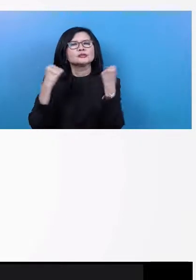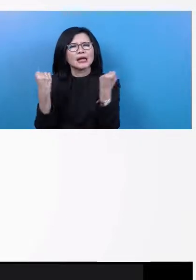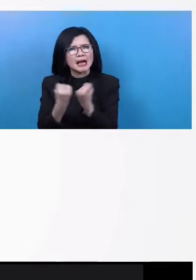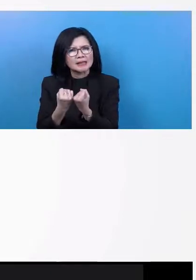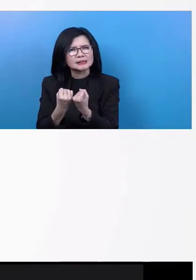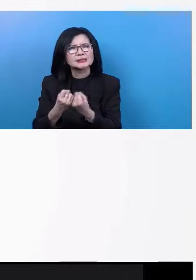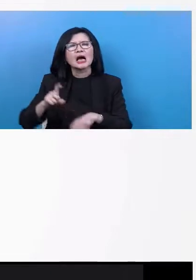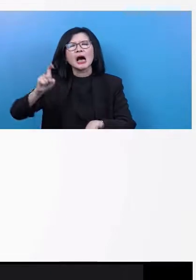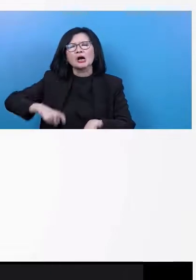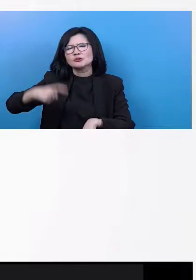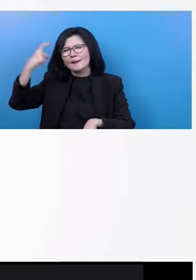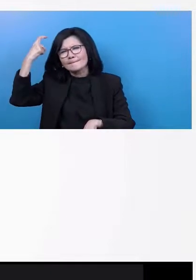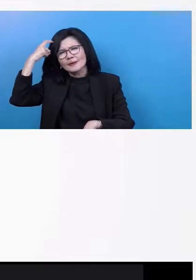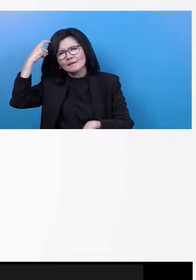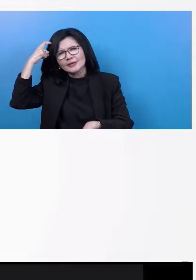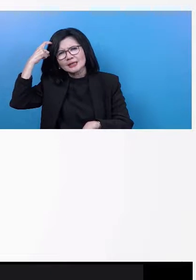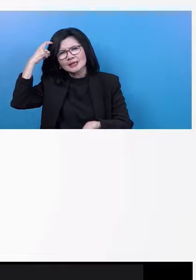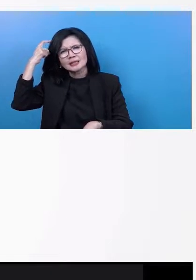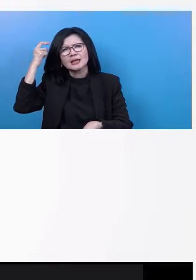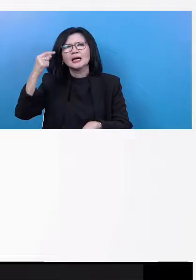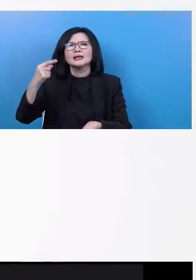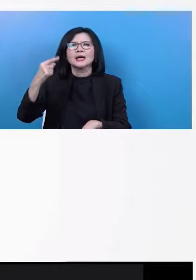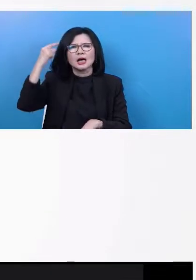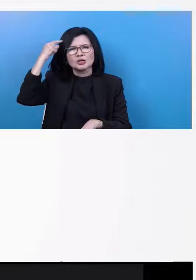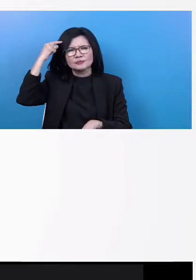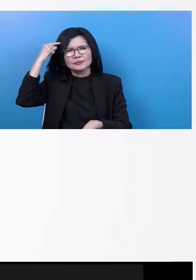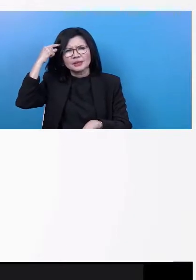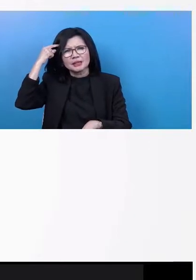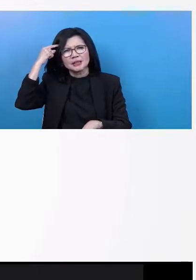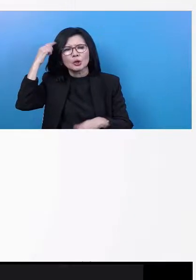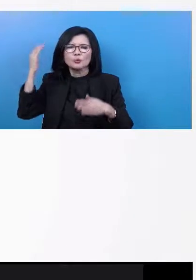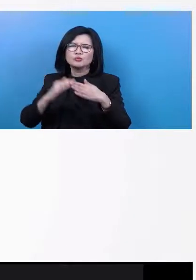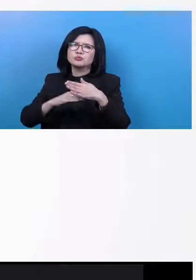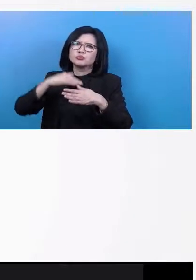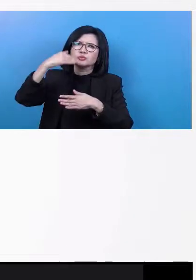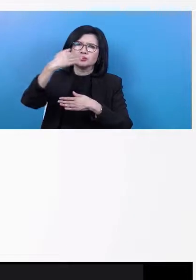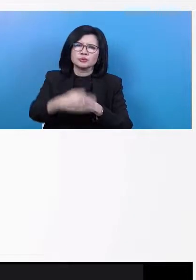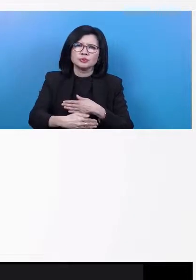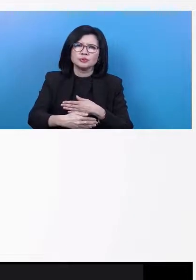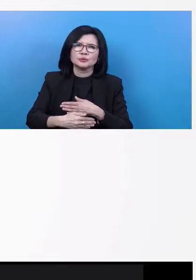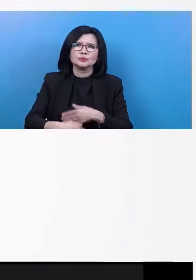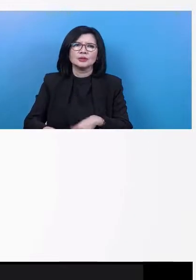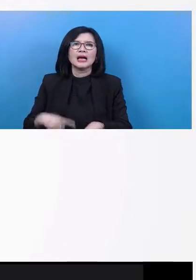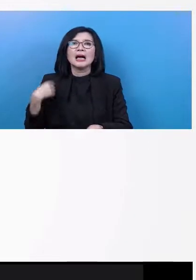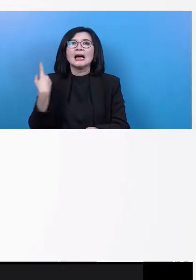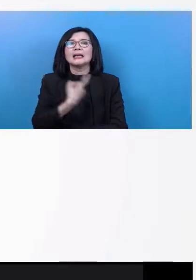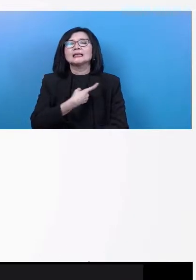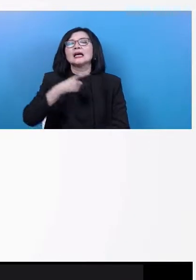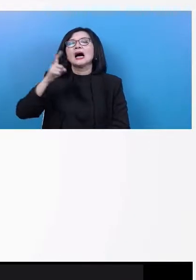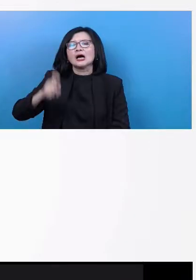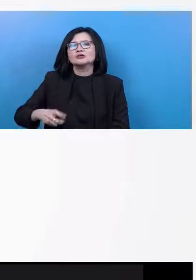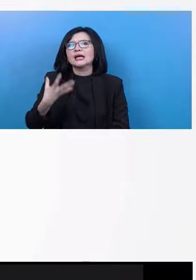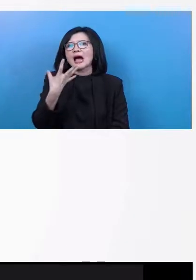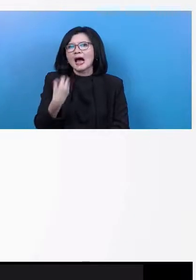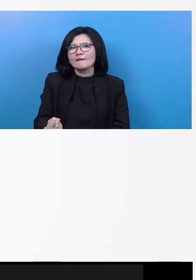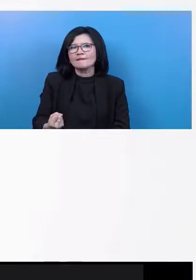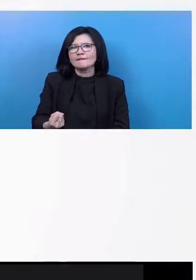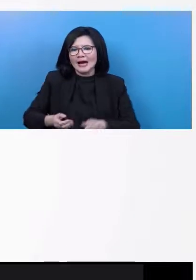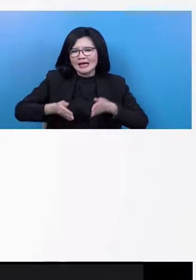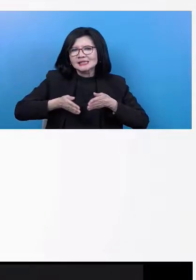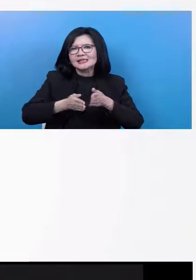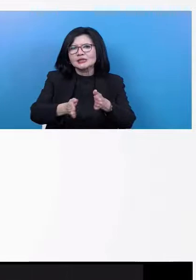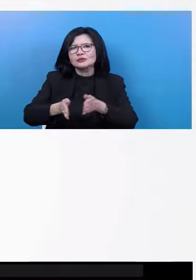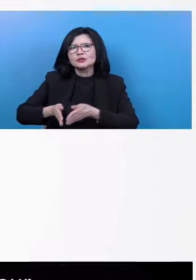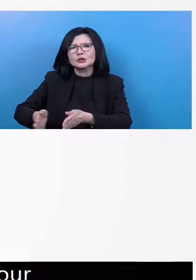our boundaries. So we need to have the critical infrastructure recovery